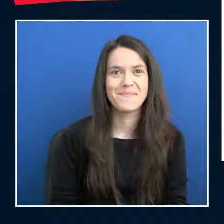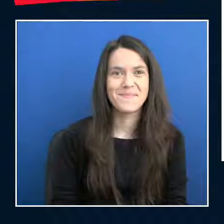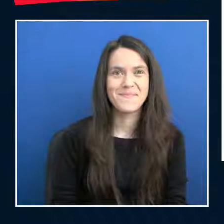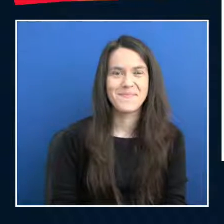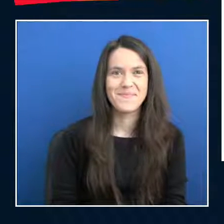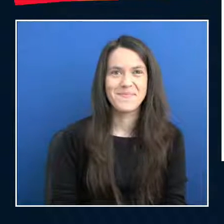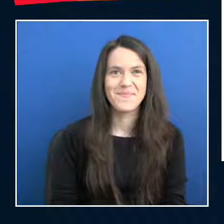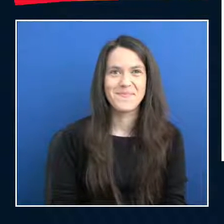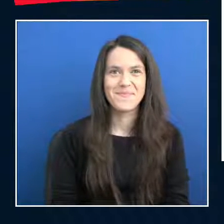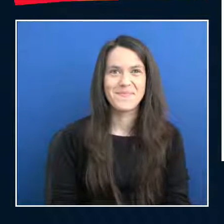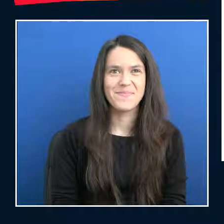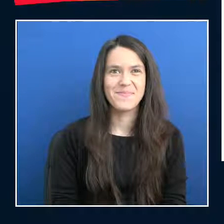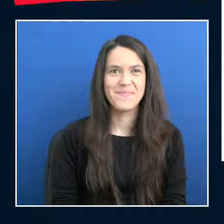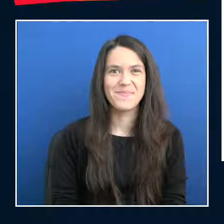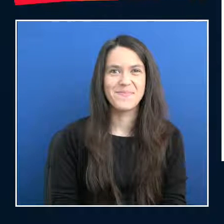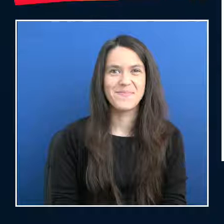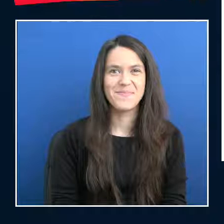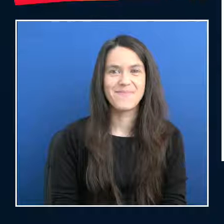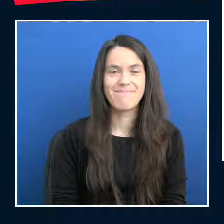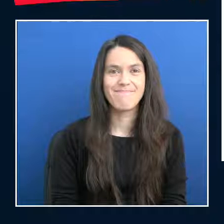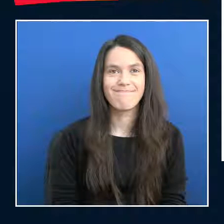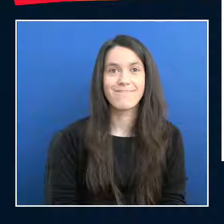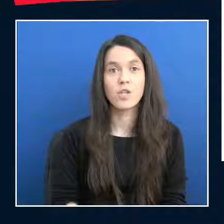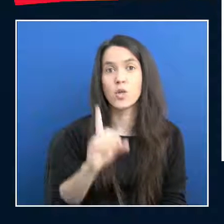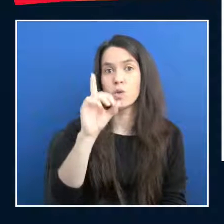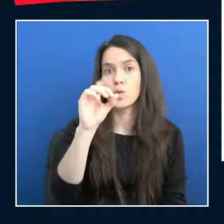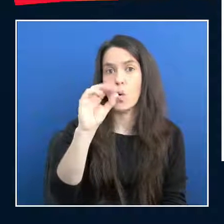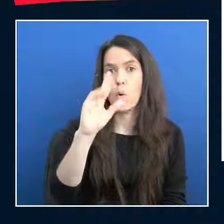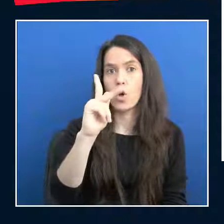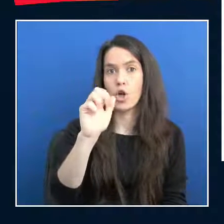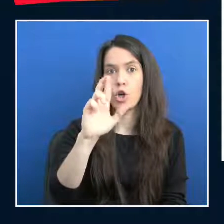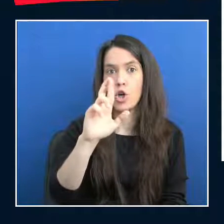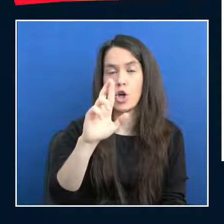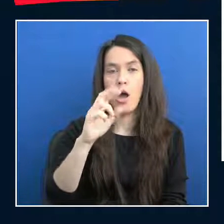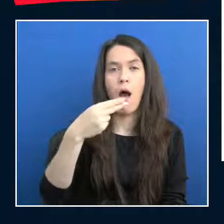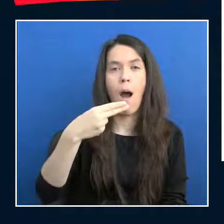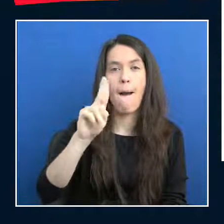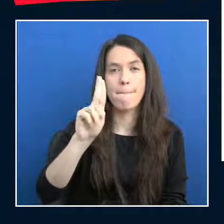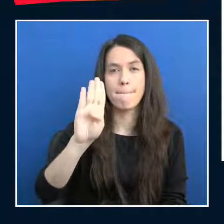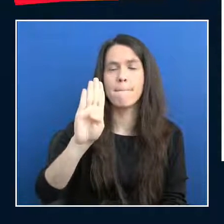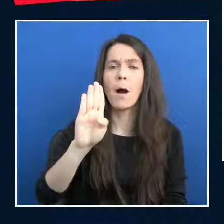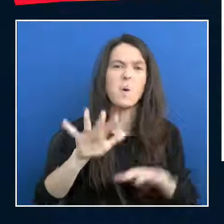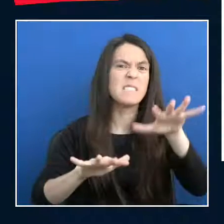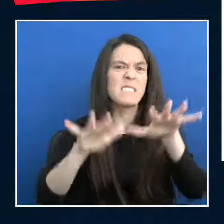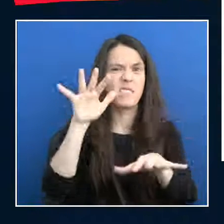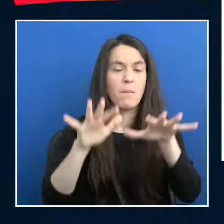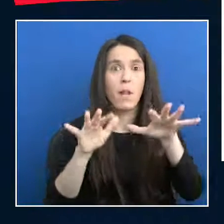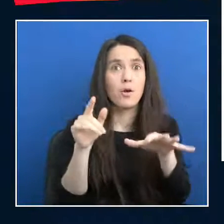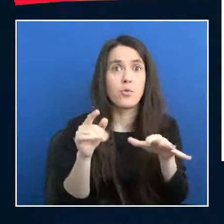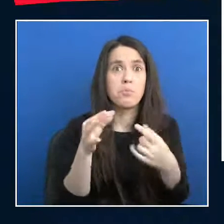And also the Docker Hub is kind of like this. So there's nothing special here. Everything's open source.